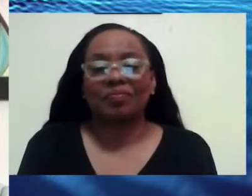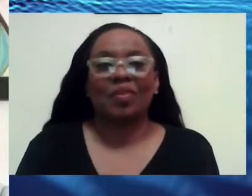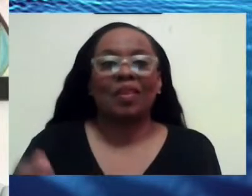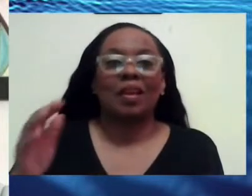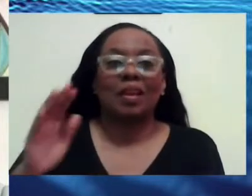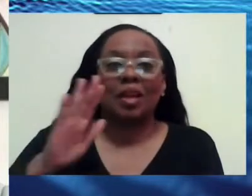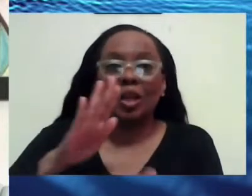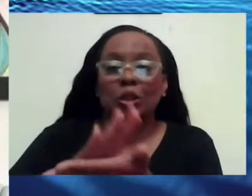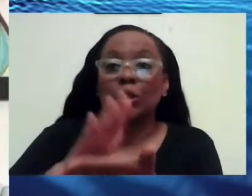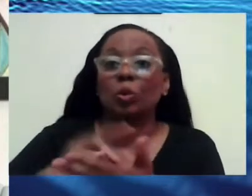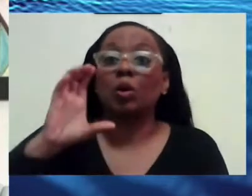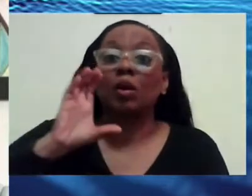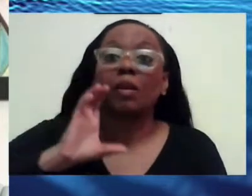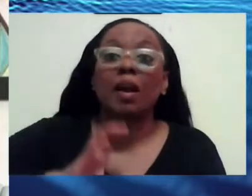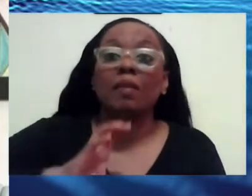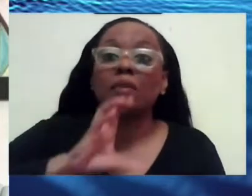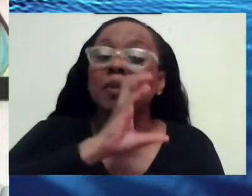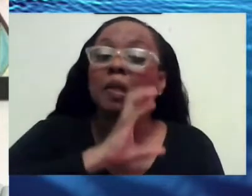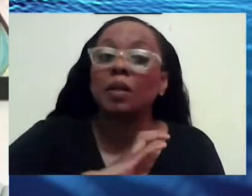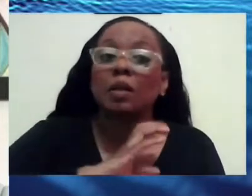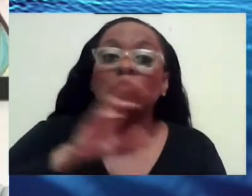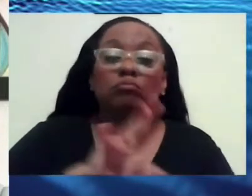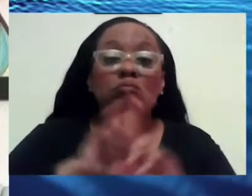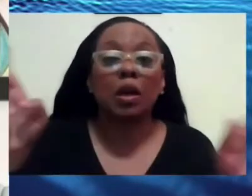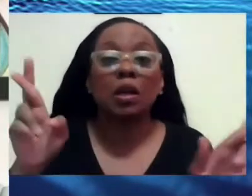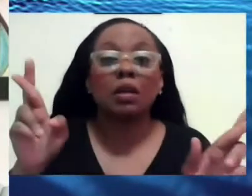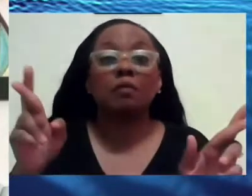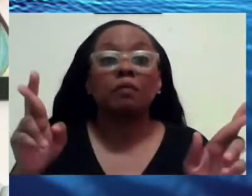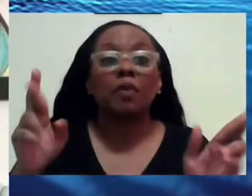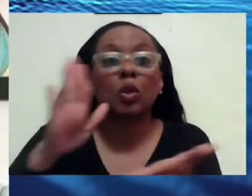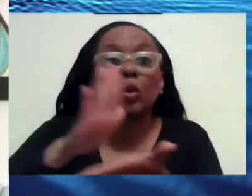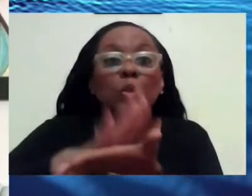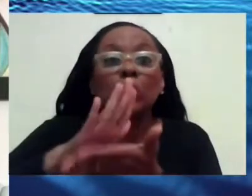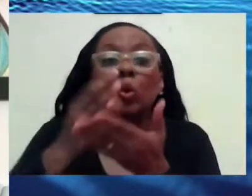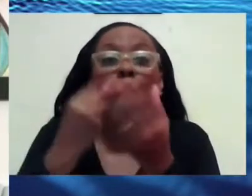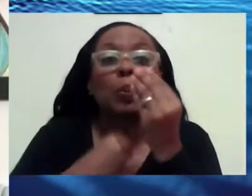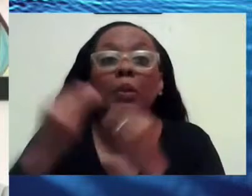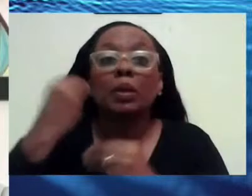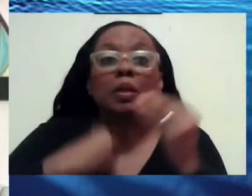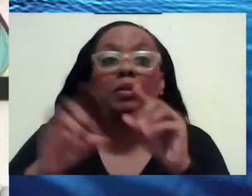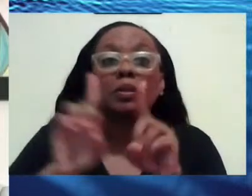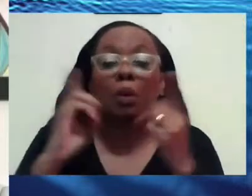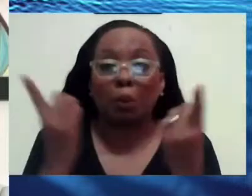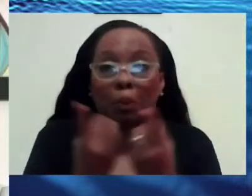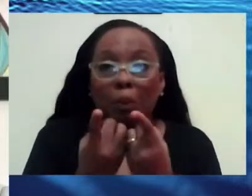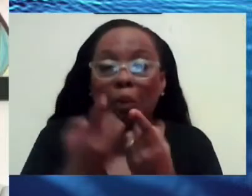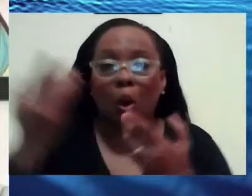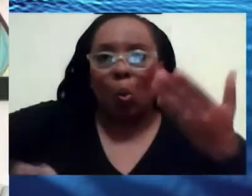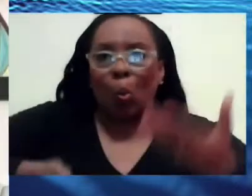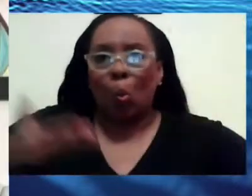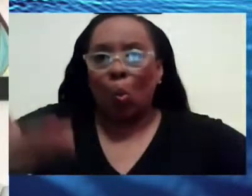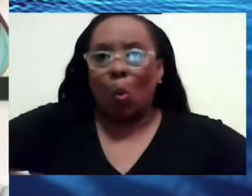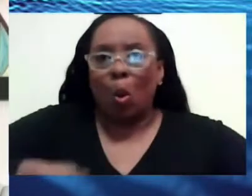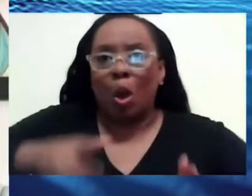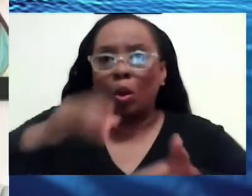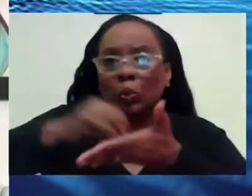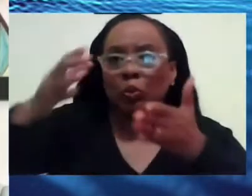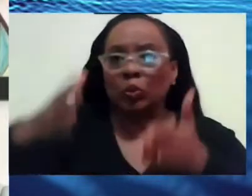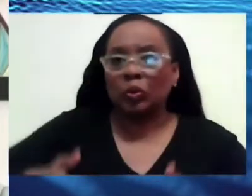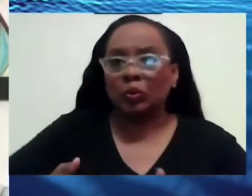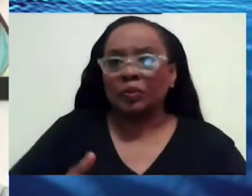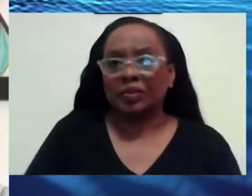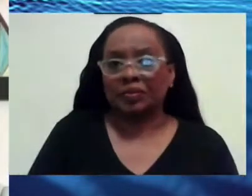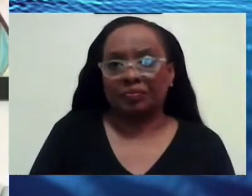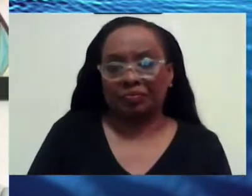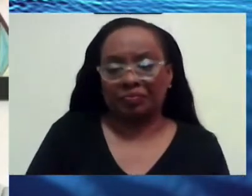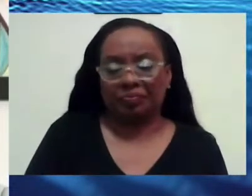mobilizing, getting themselves ready. Our school meals department was also readying itself to make sure that we could welcome students back in. And in terms